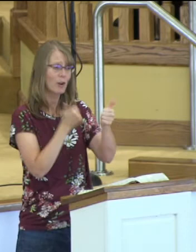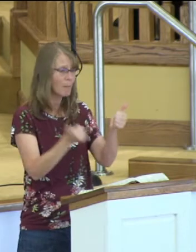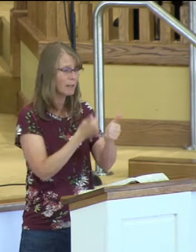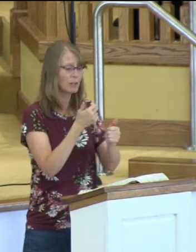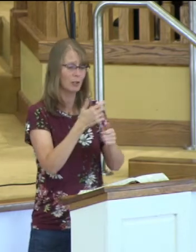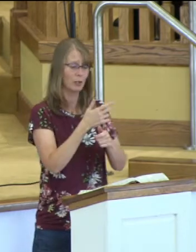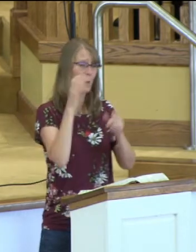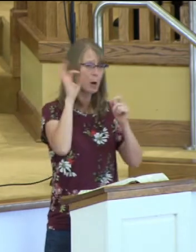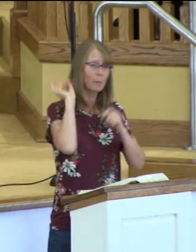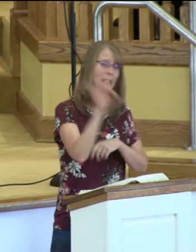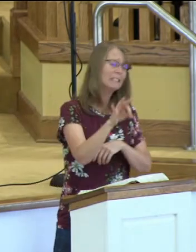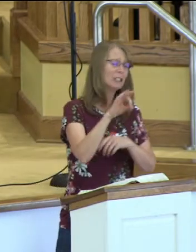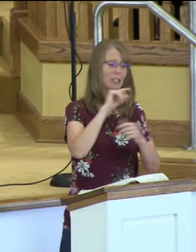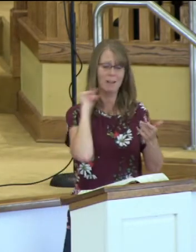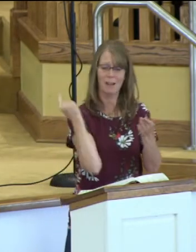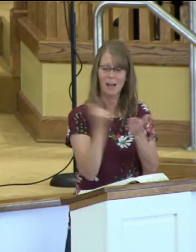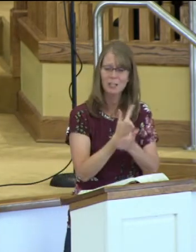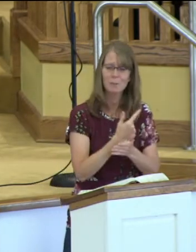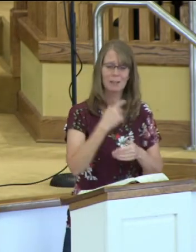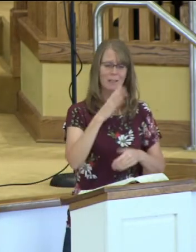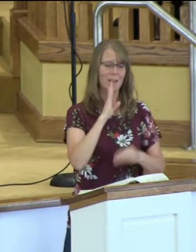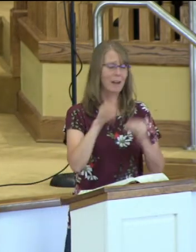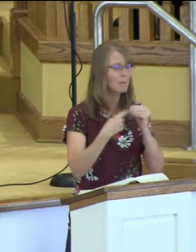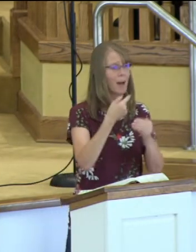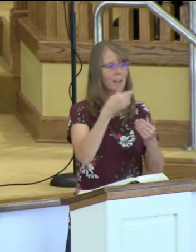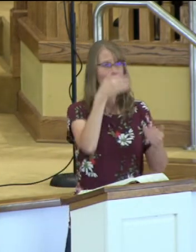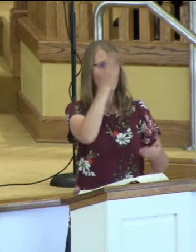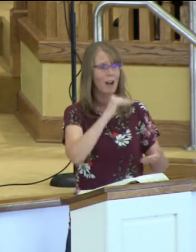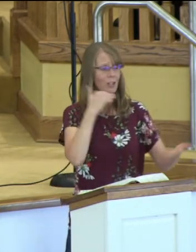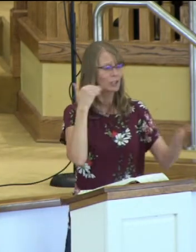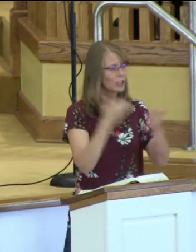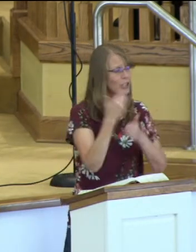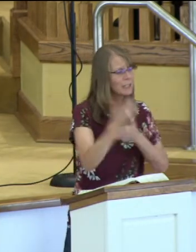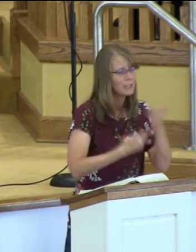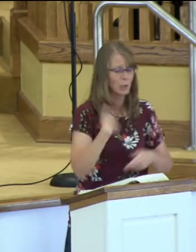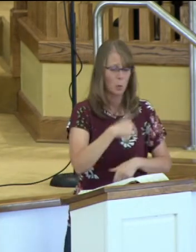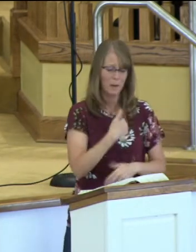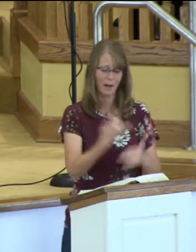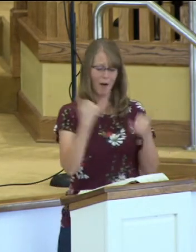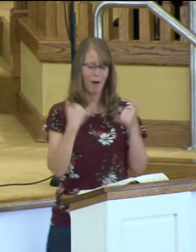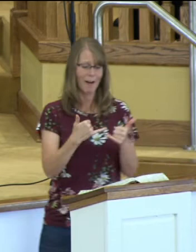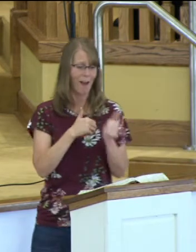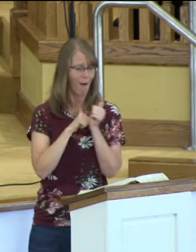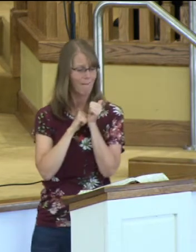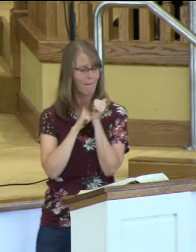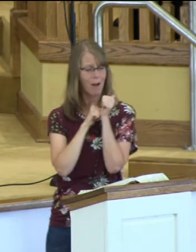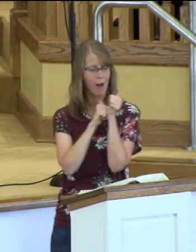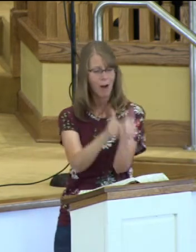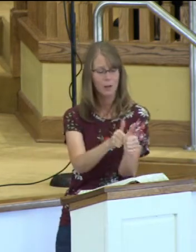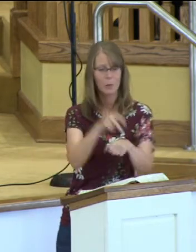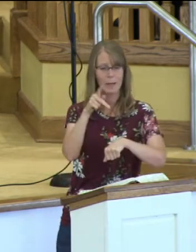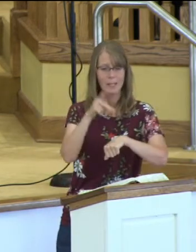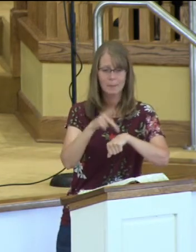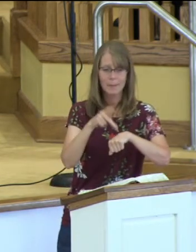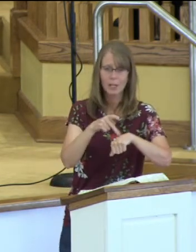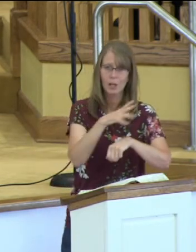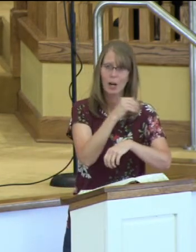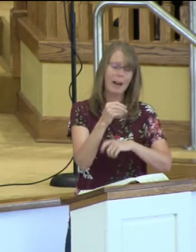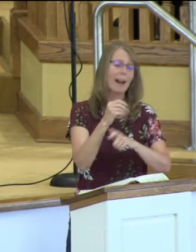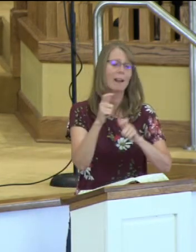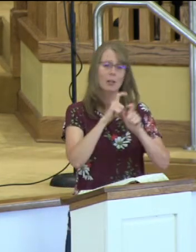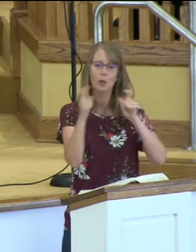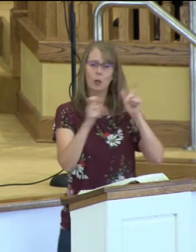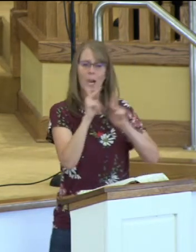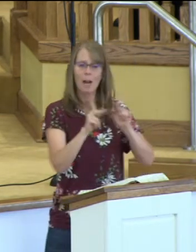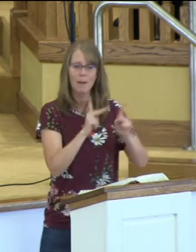bringing forth and proclaiming the goodness of God. Hey, listen, we are now stepping in line with Peter and those of the great behind